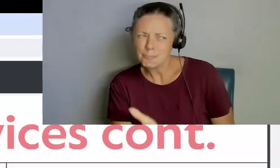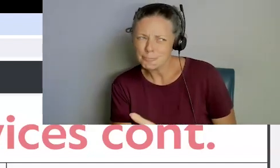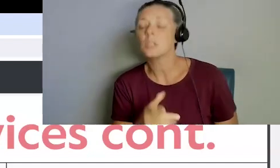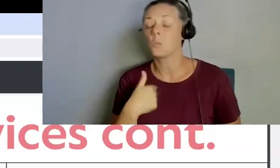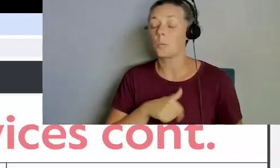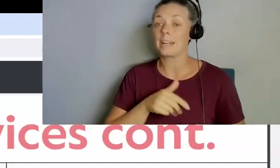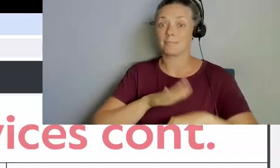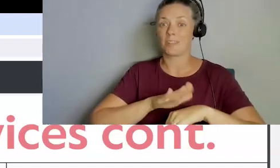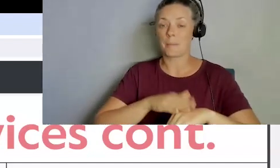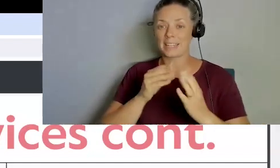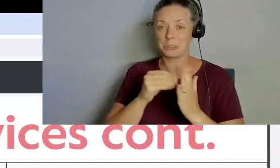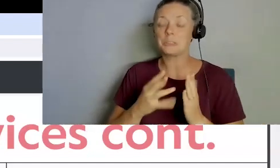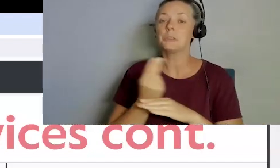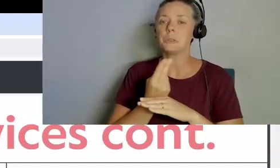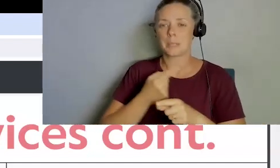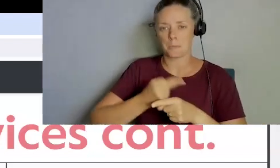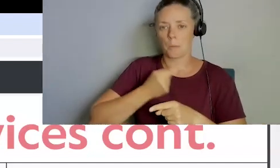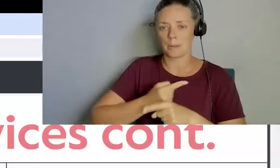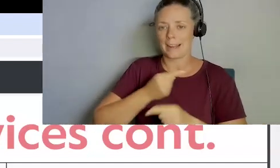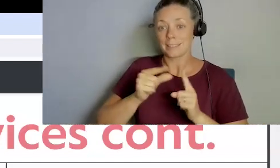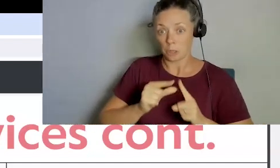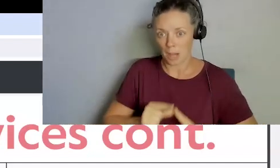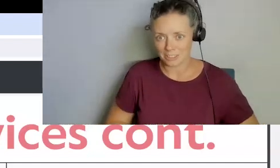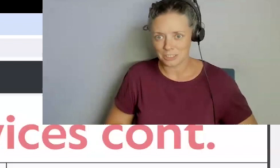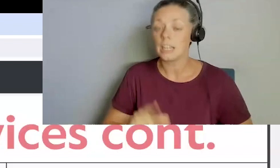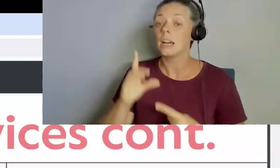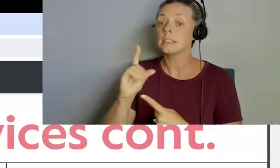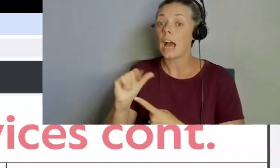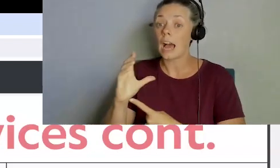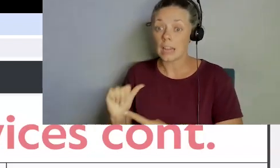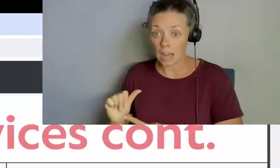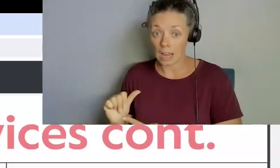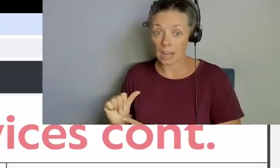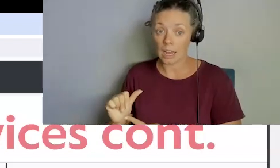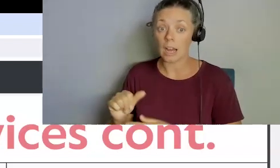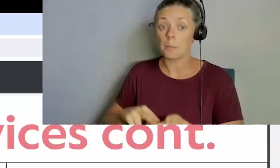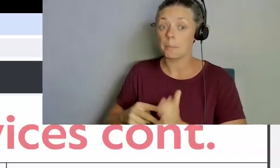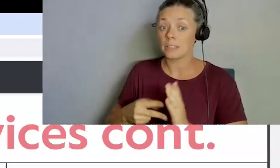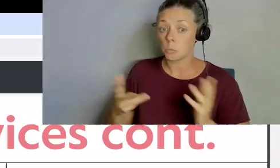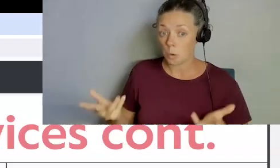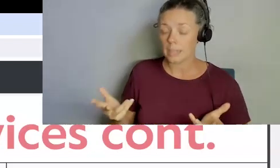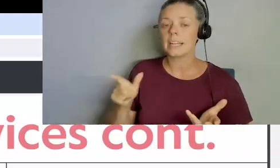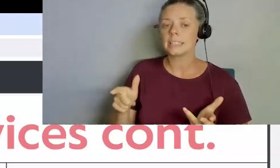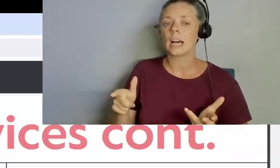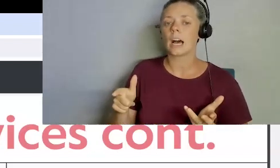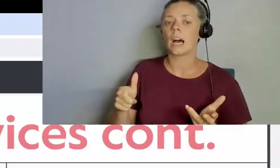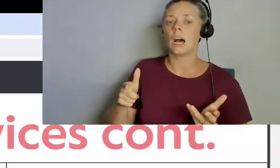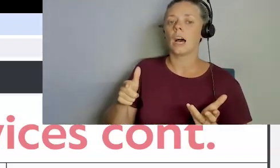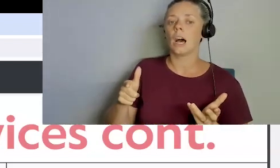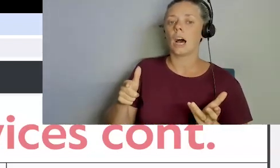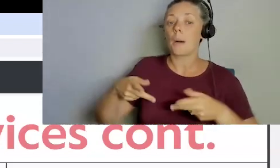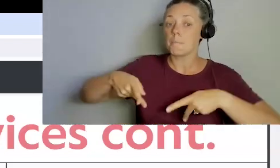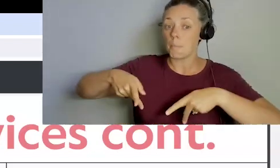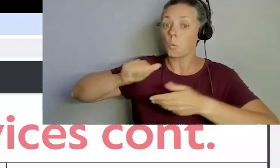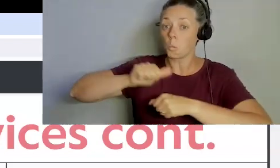terminology. So DACA is pretty much, it's a work permit and a social card that would allow the student to